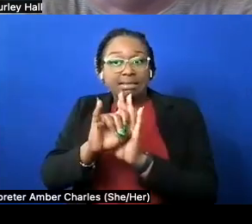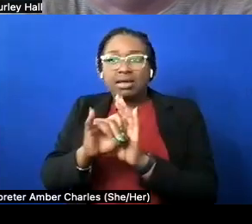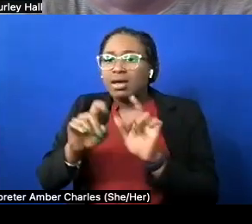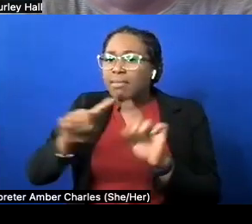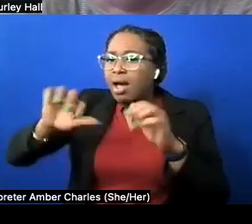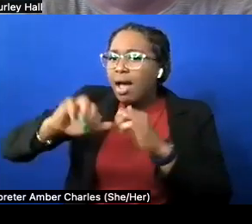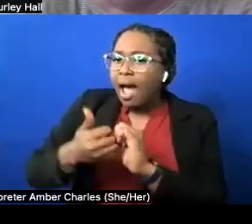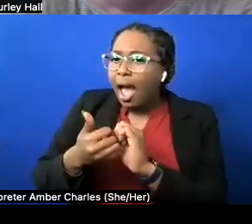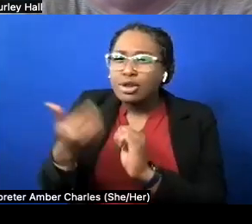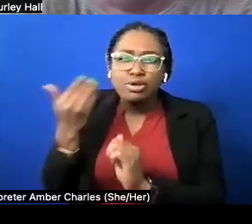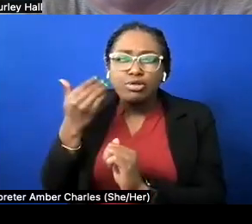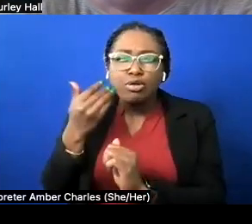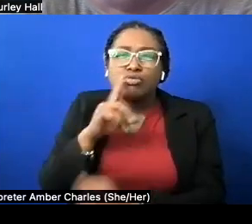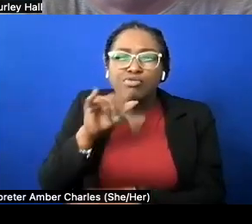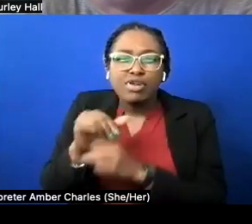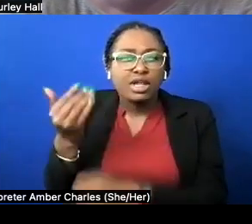vetting them?